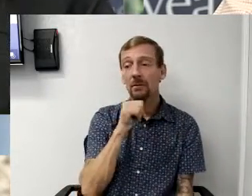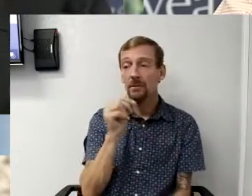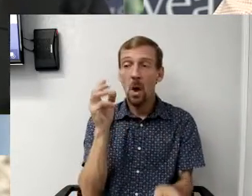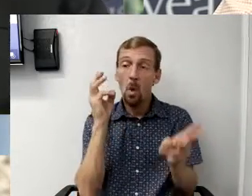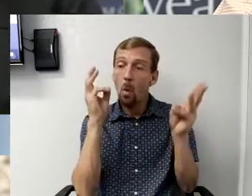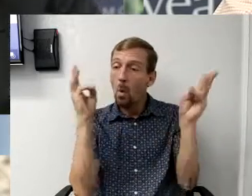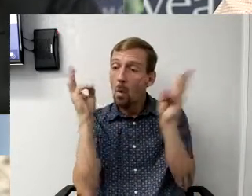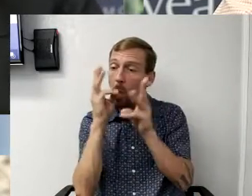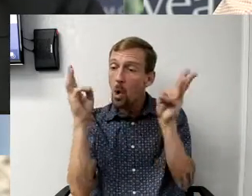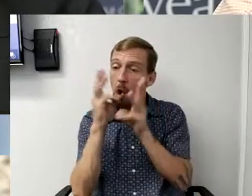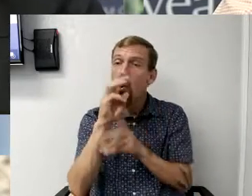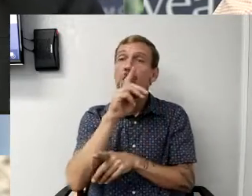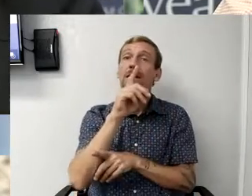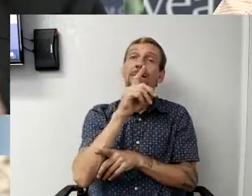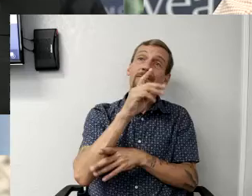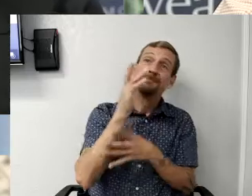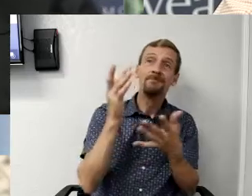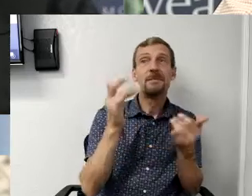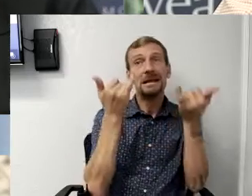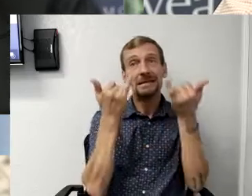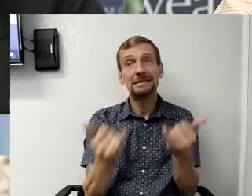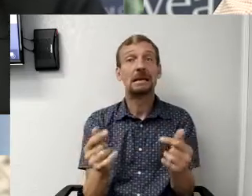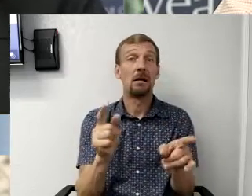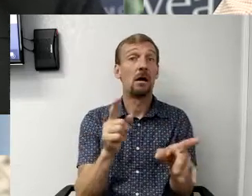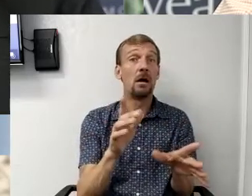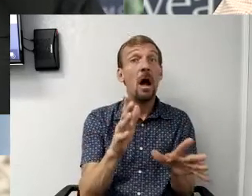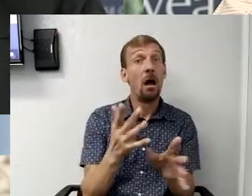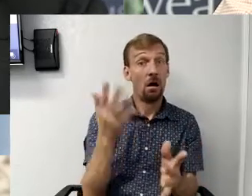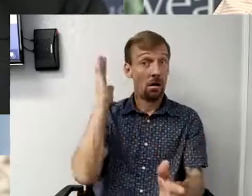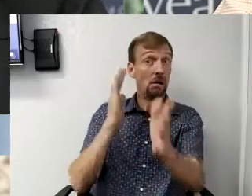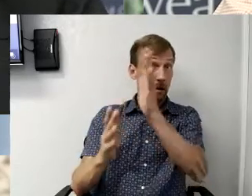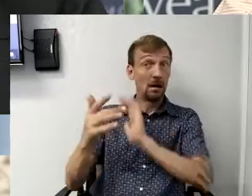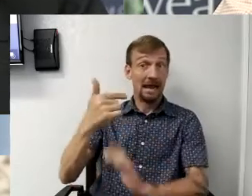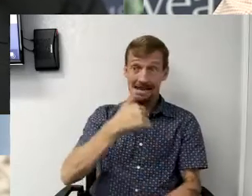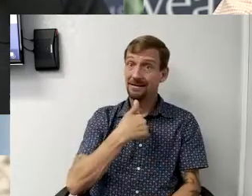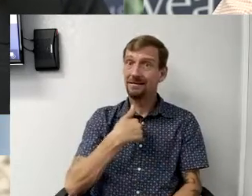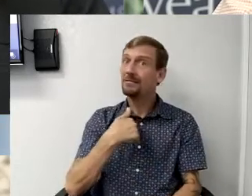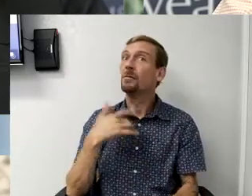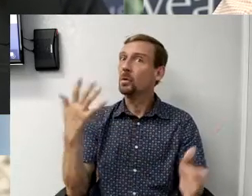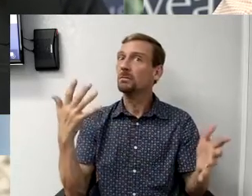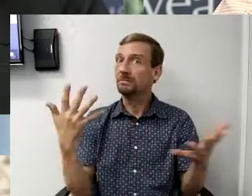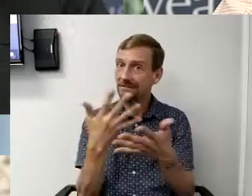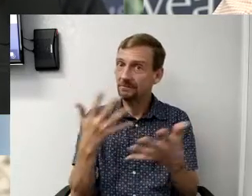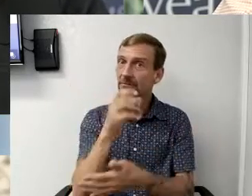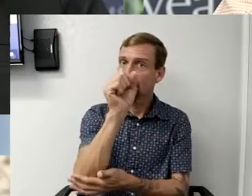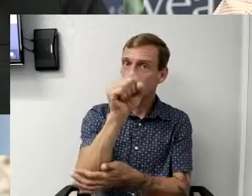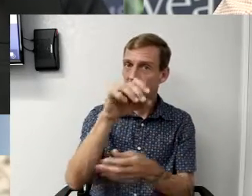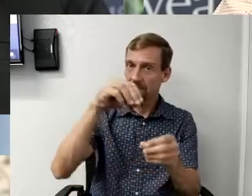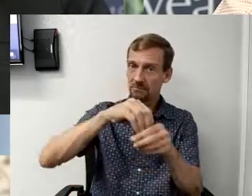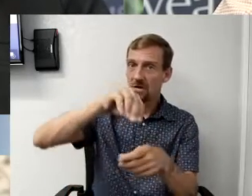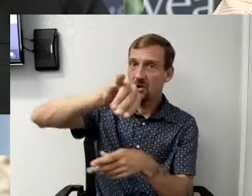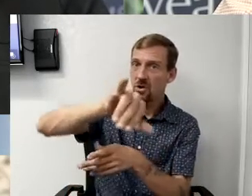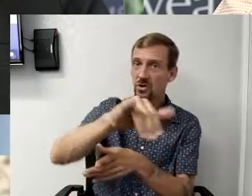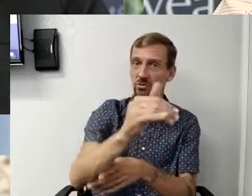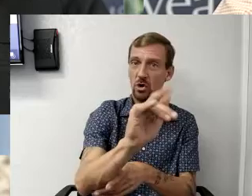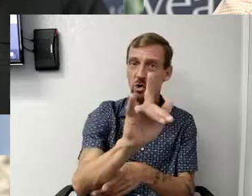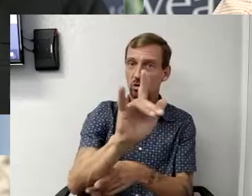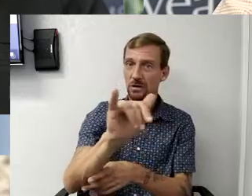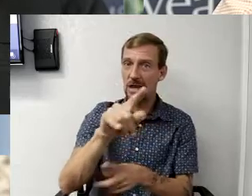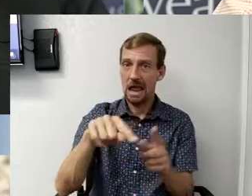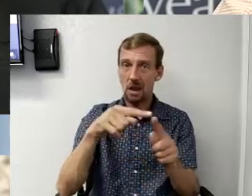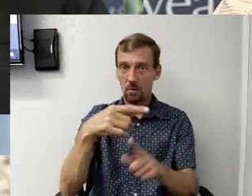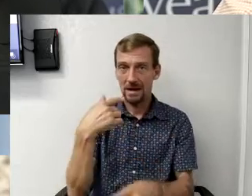was during the peak of our COVID response here in July, when our hospital was